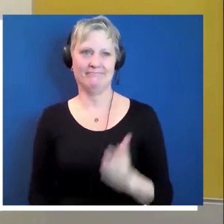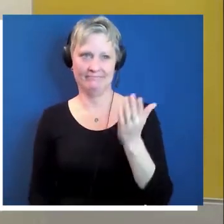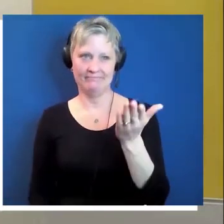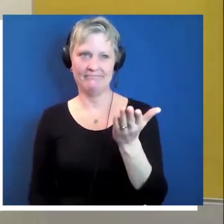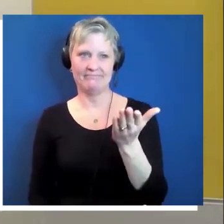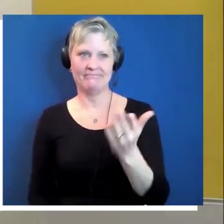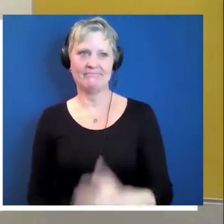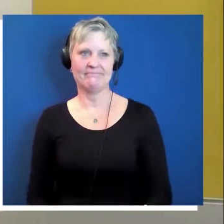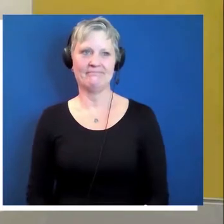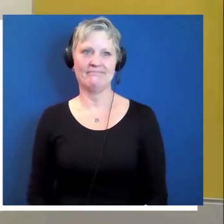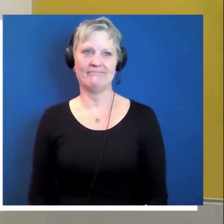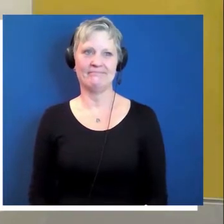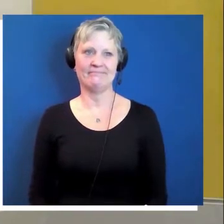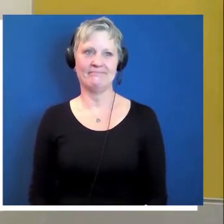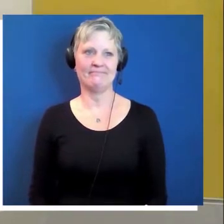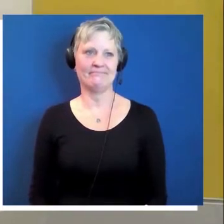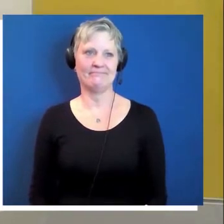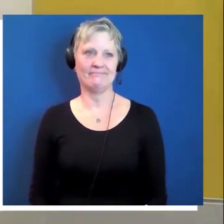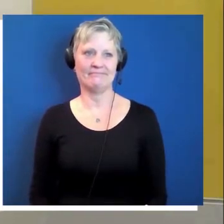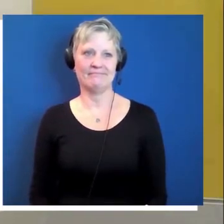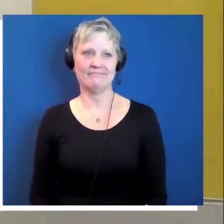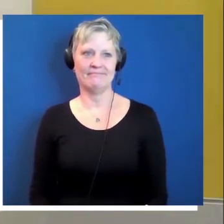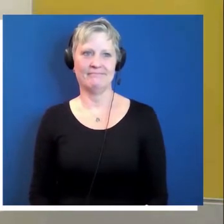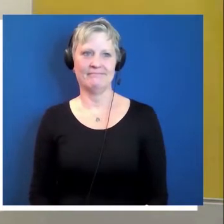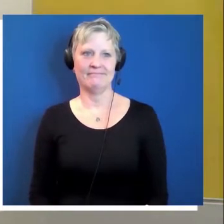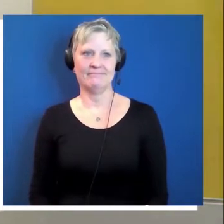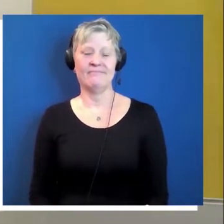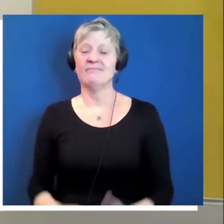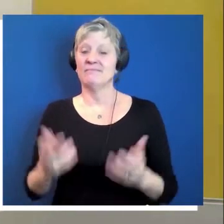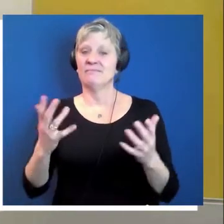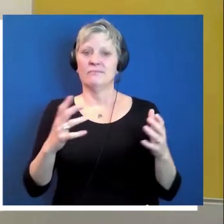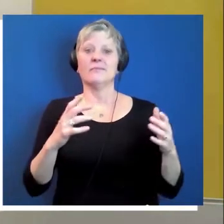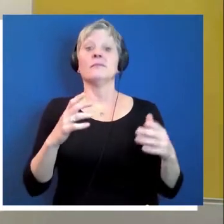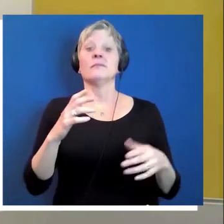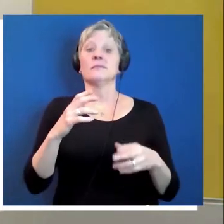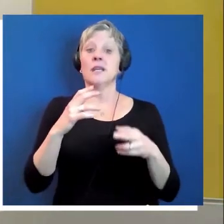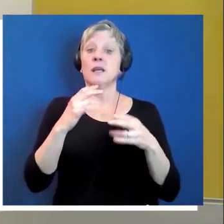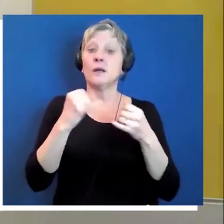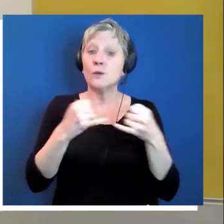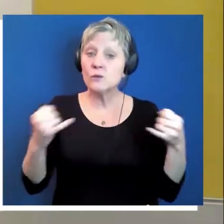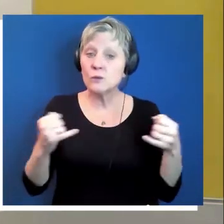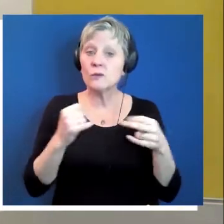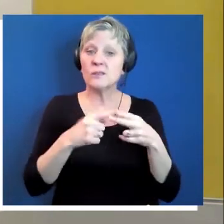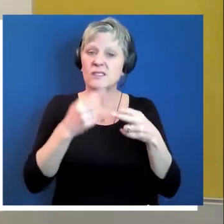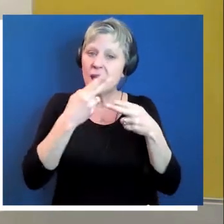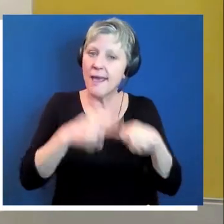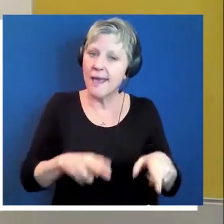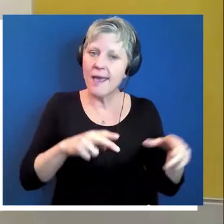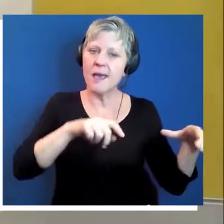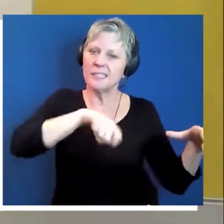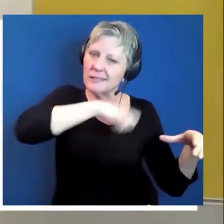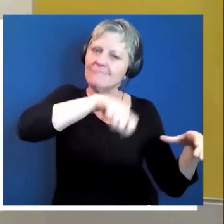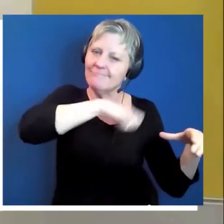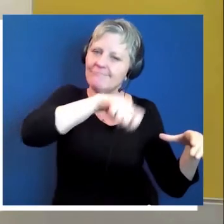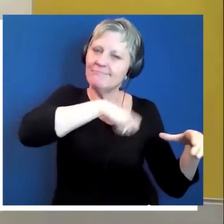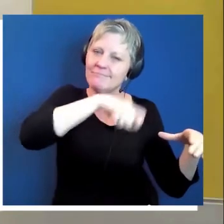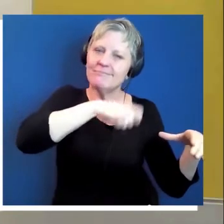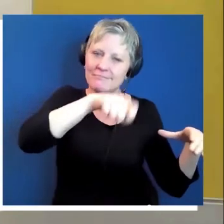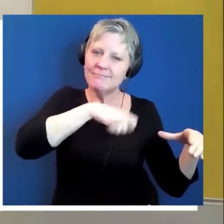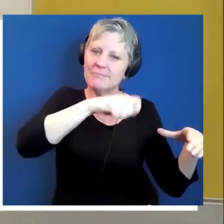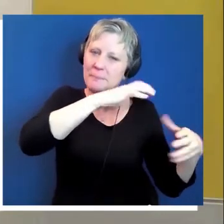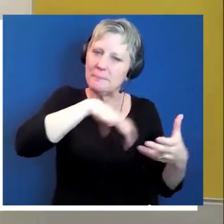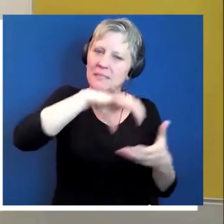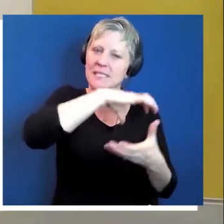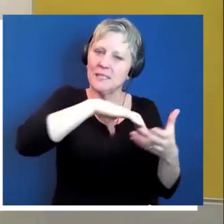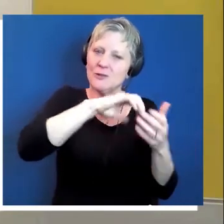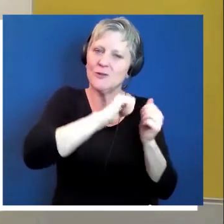Just like so. And then I mix the noodles into the egg. Okay? So what I want to do is I